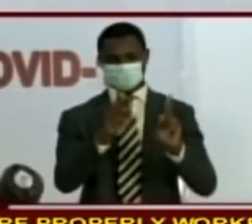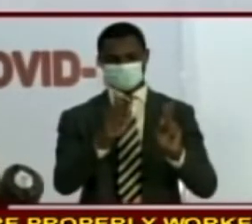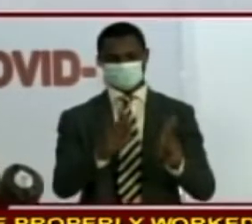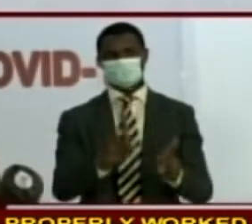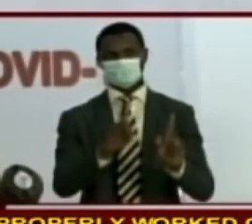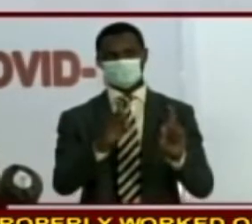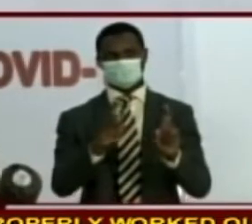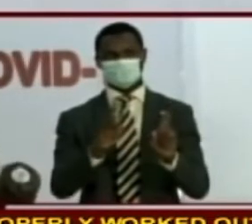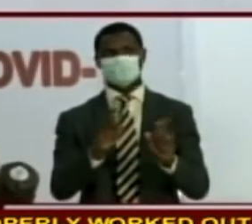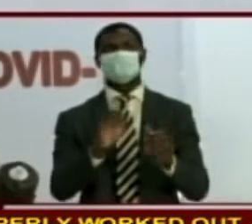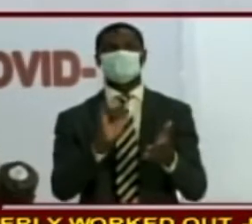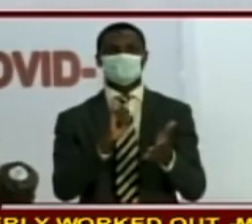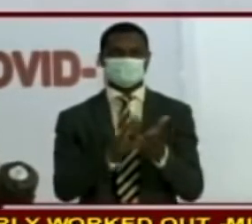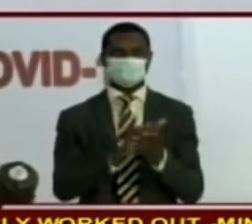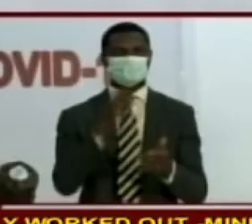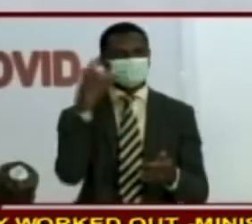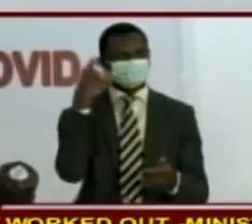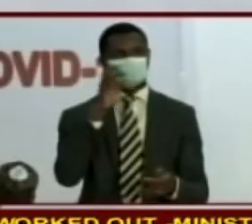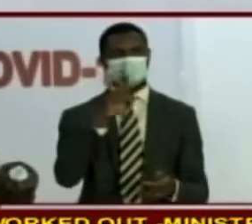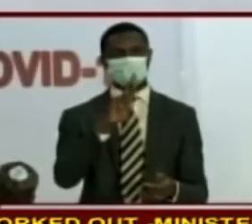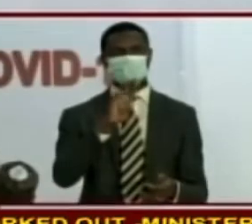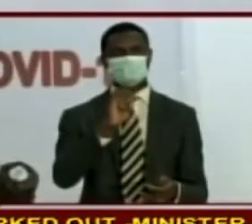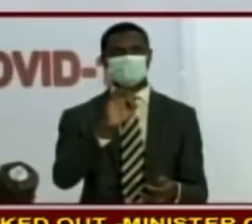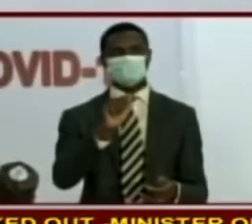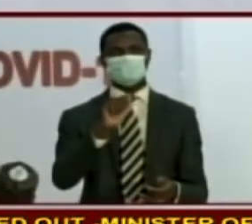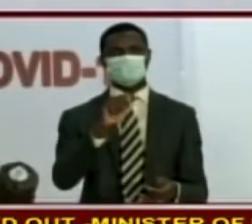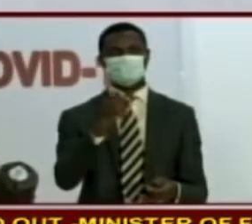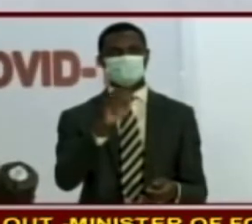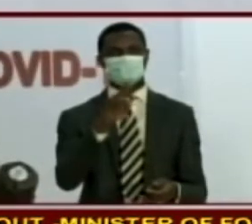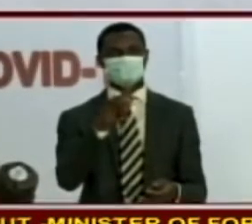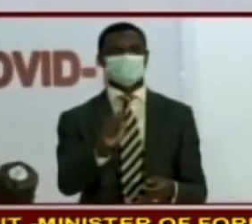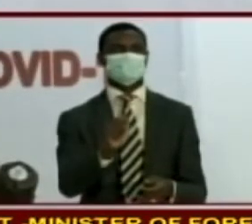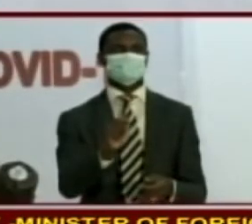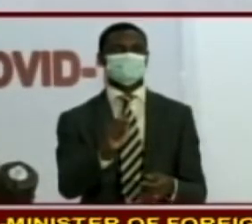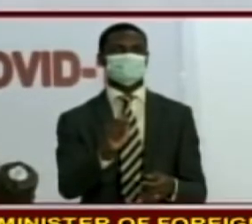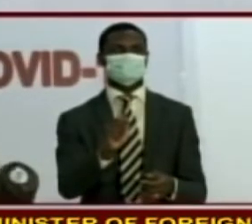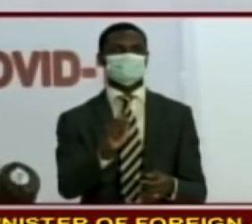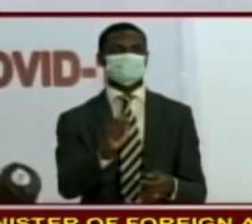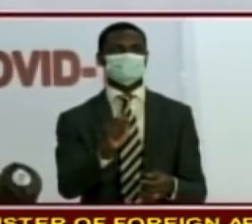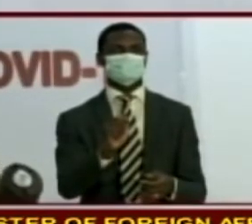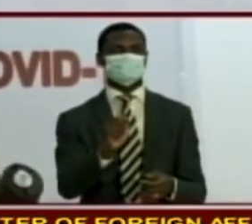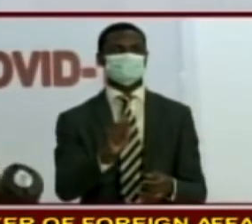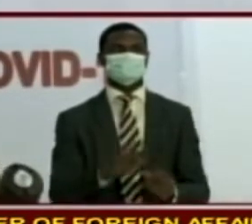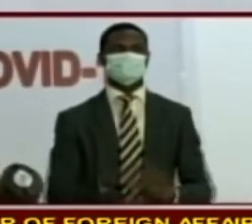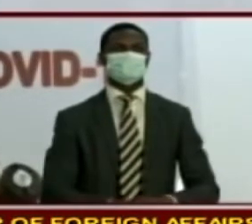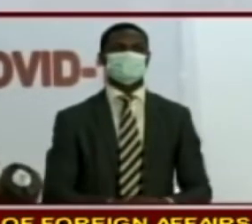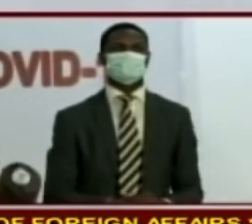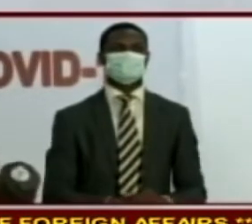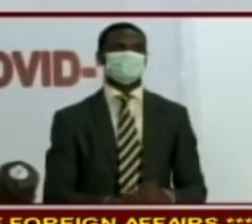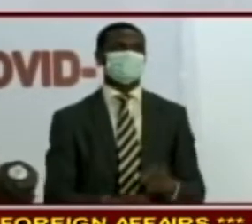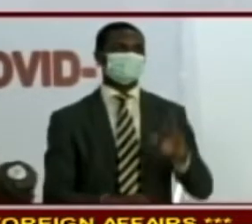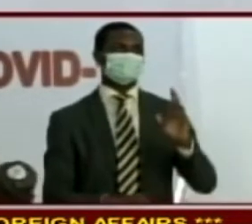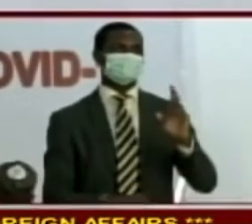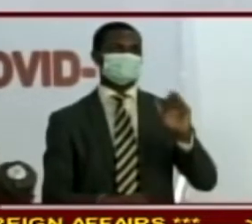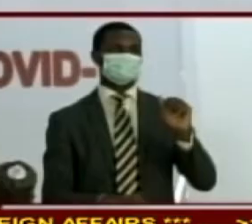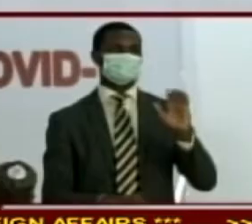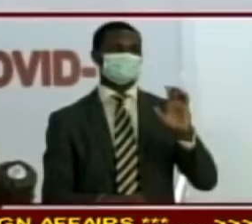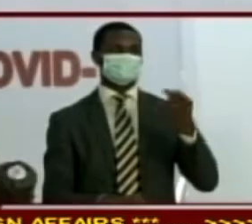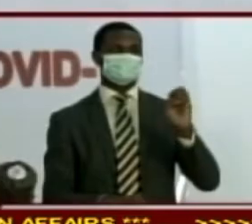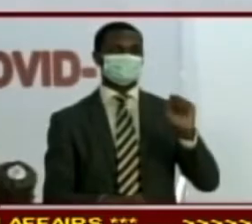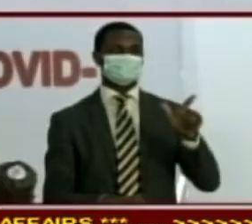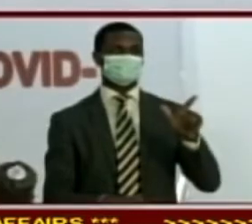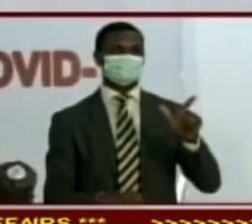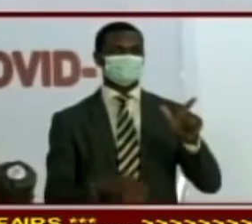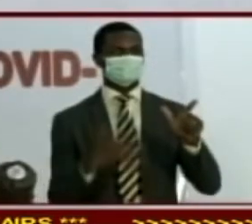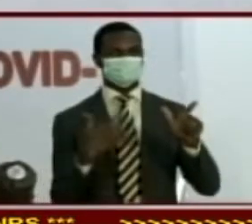the reagents and commodities required for that single test. Rachel, excellent. I'm happy that